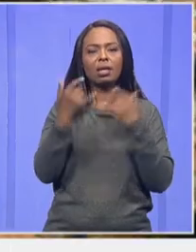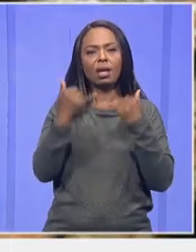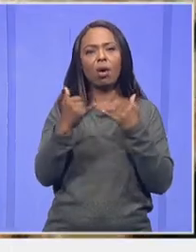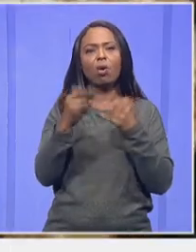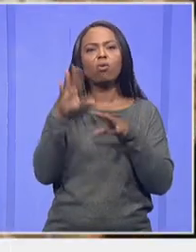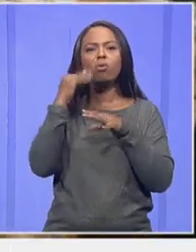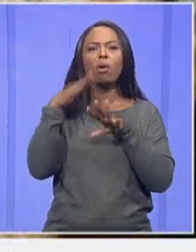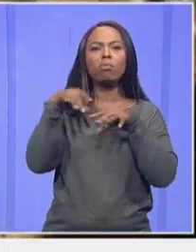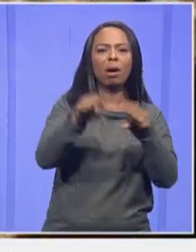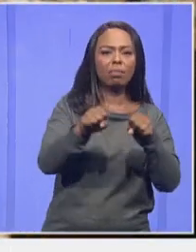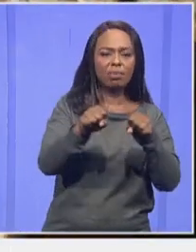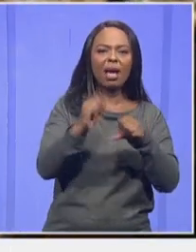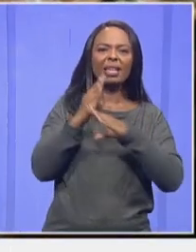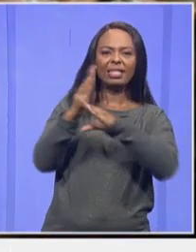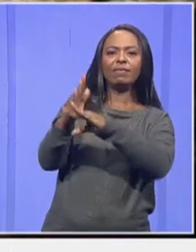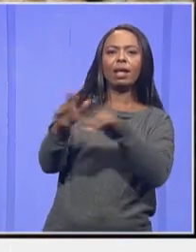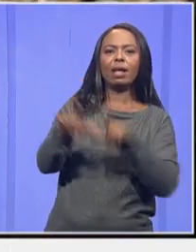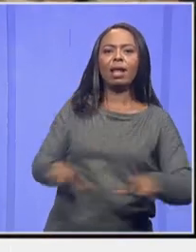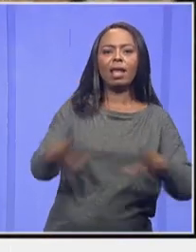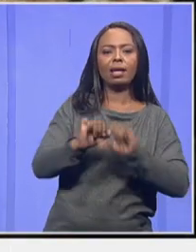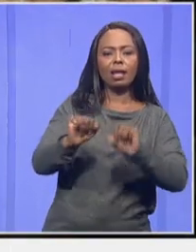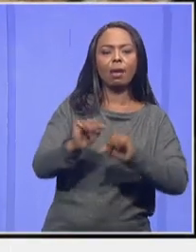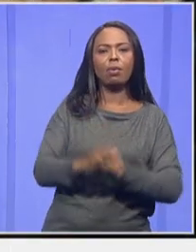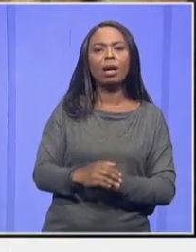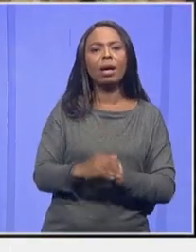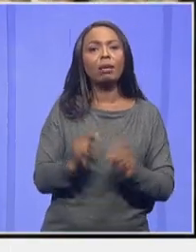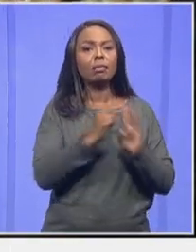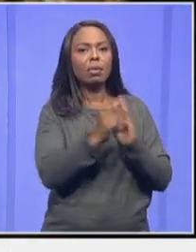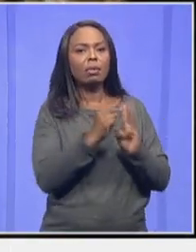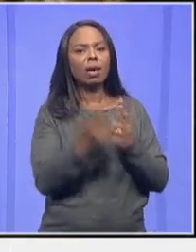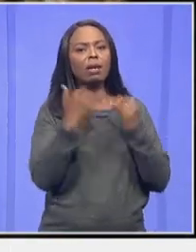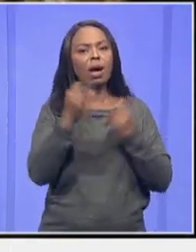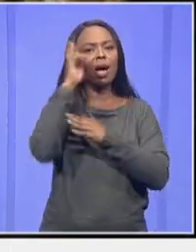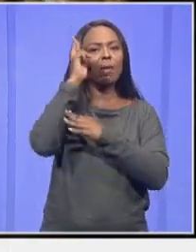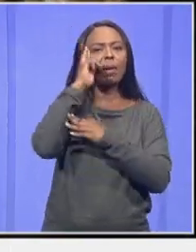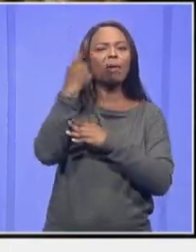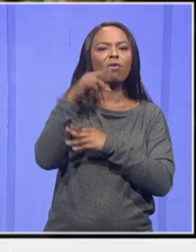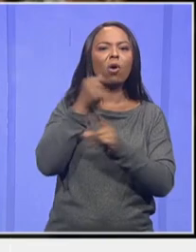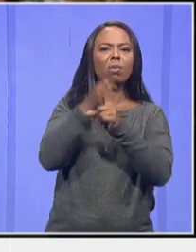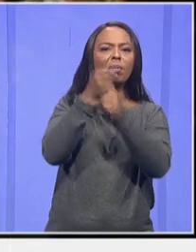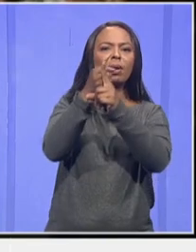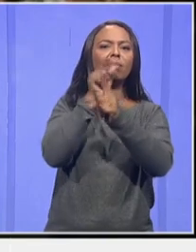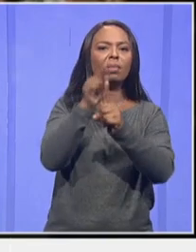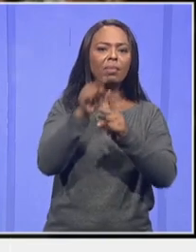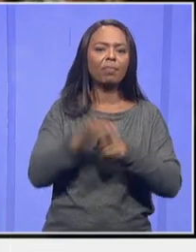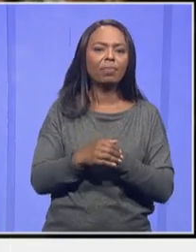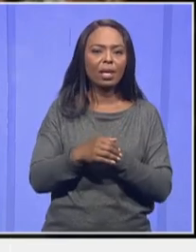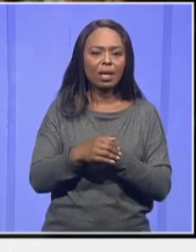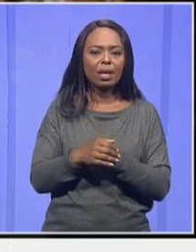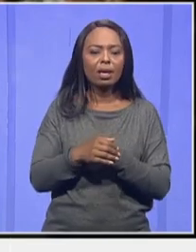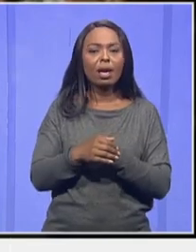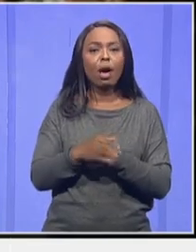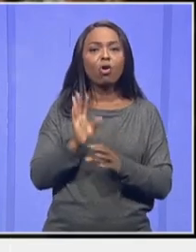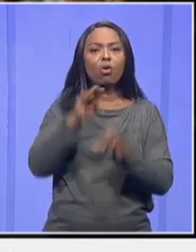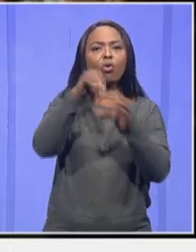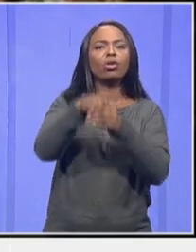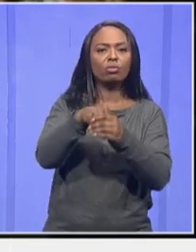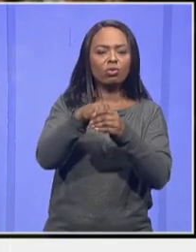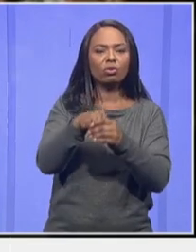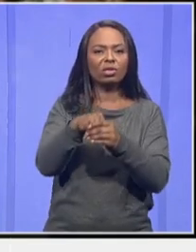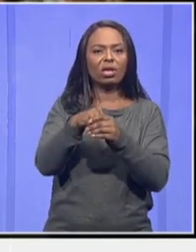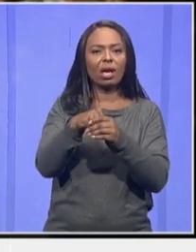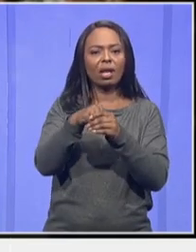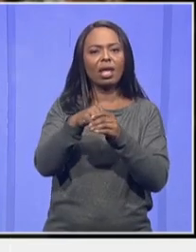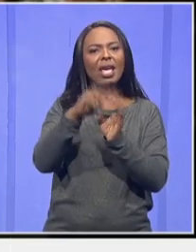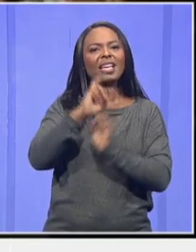colonialists. The trio is remembered for their sacrifices. We need to acknowledge that that is the contribution of the